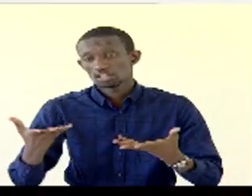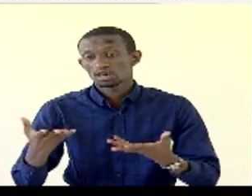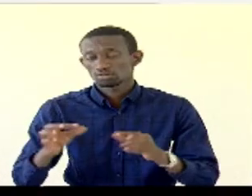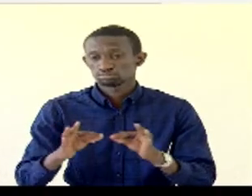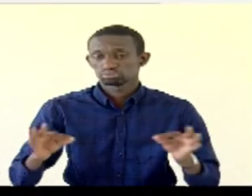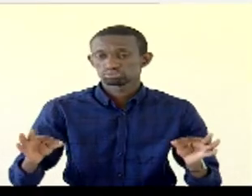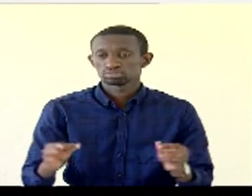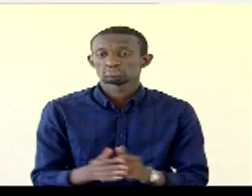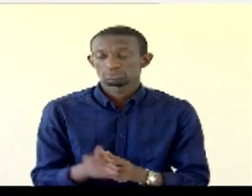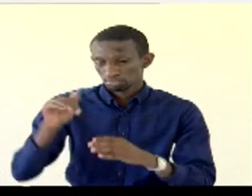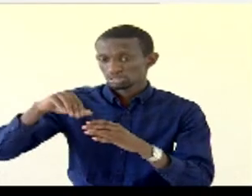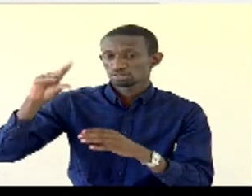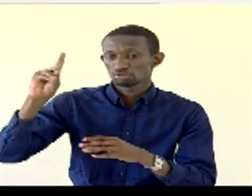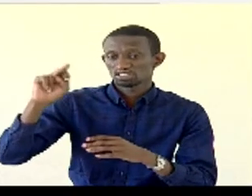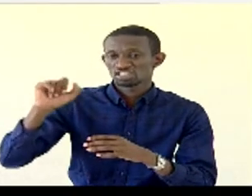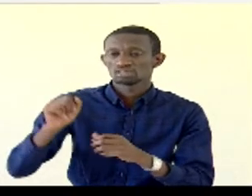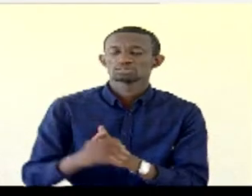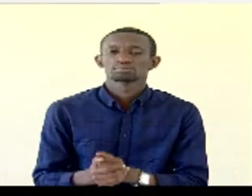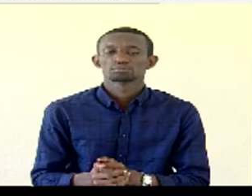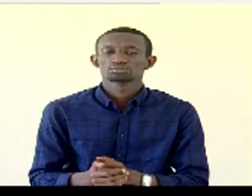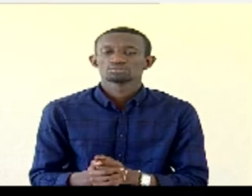within. So we have the centromere,